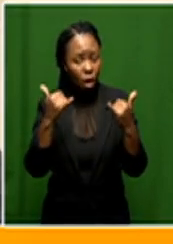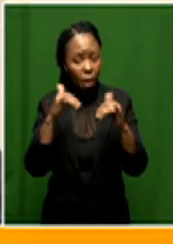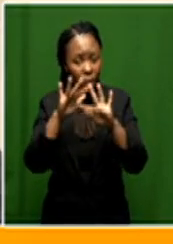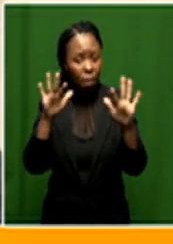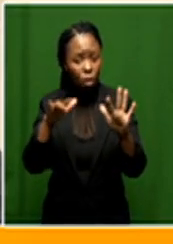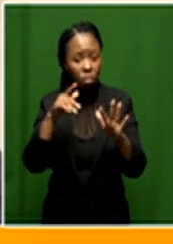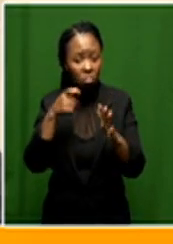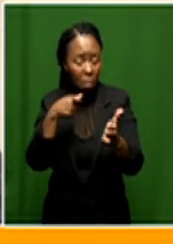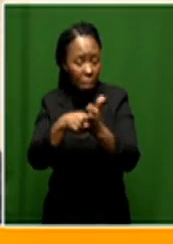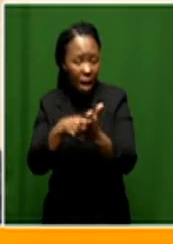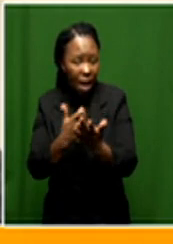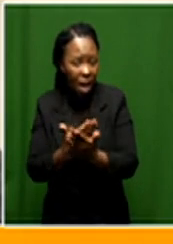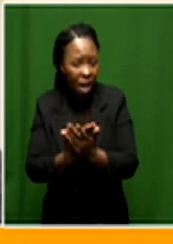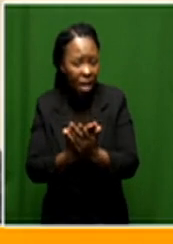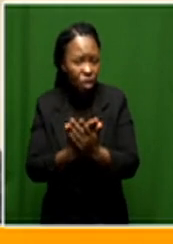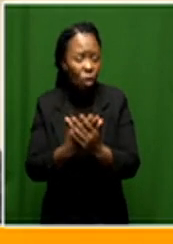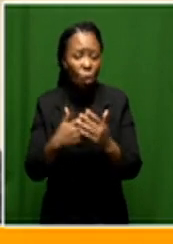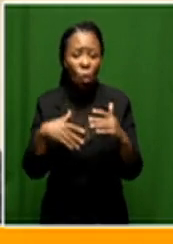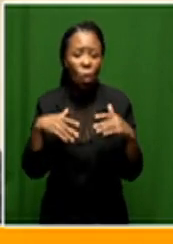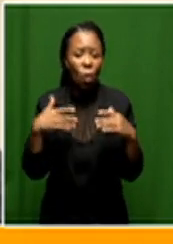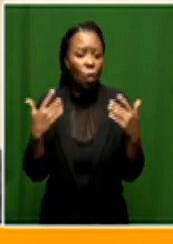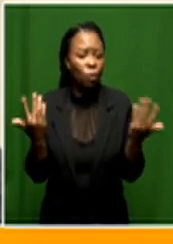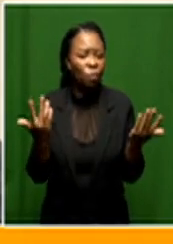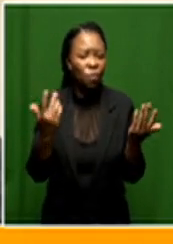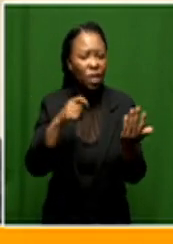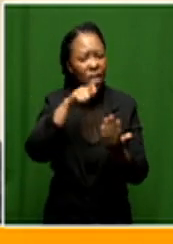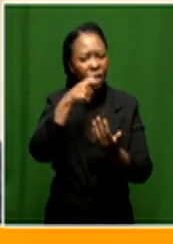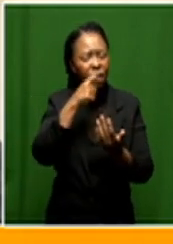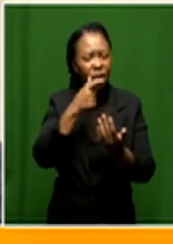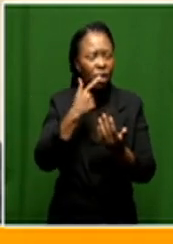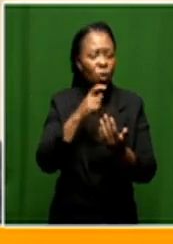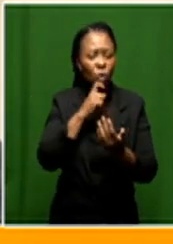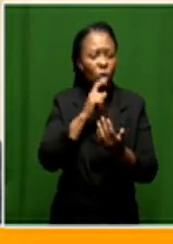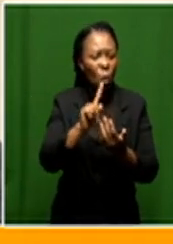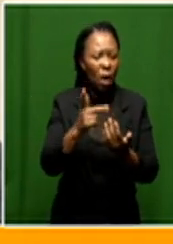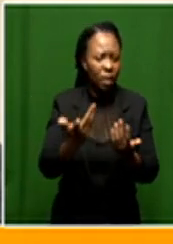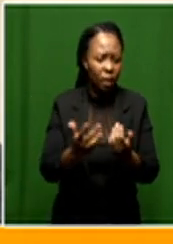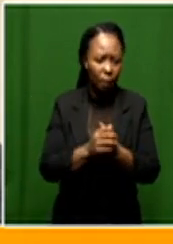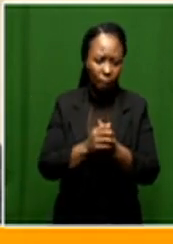consumption? What sort of effect would that possibly have?